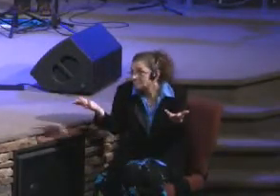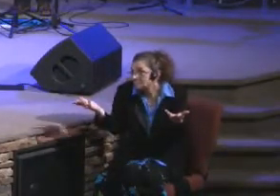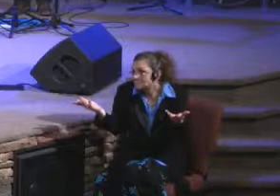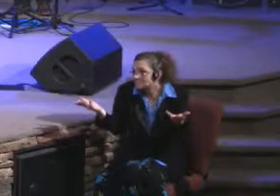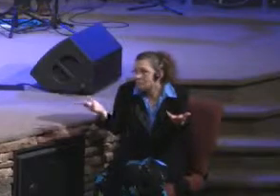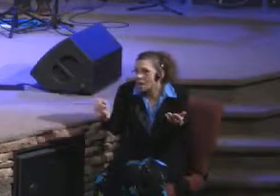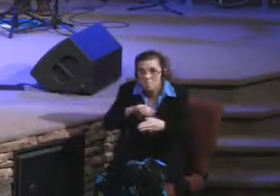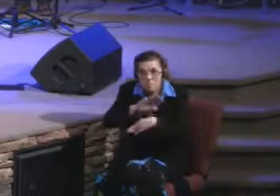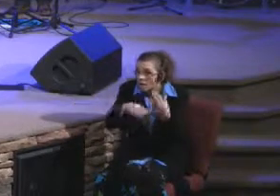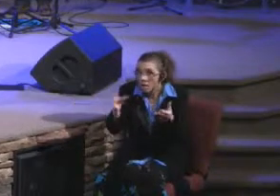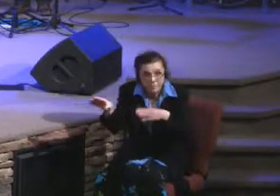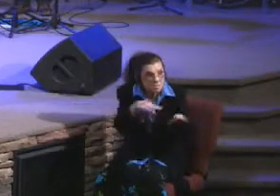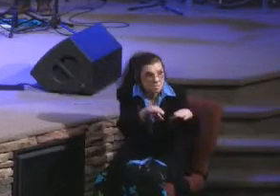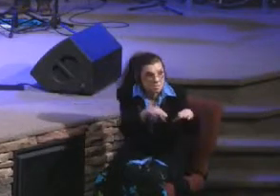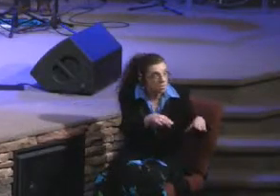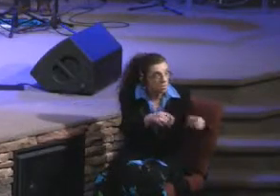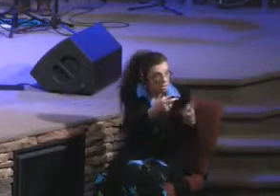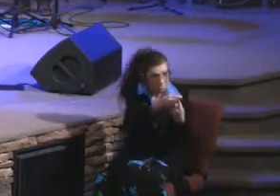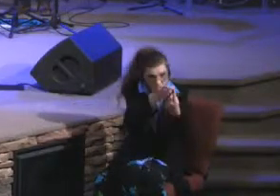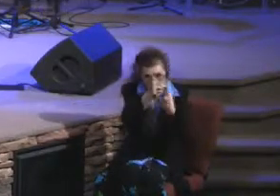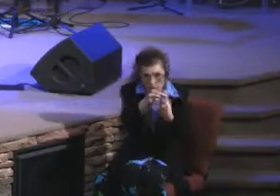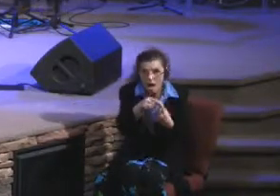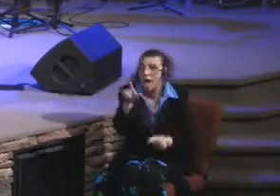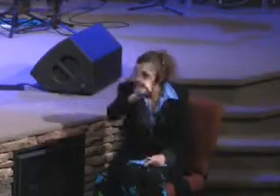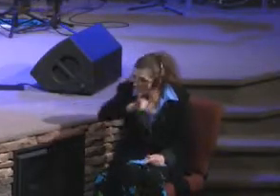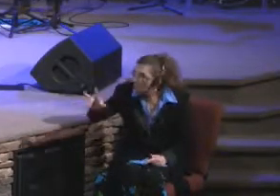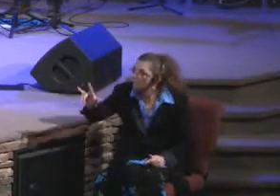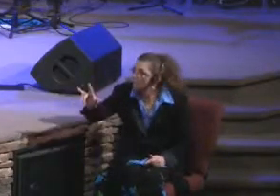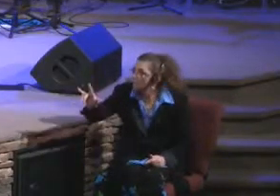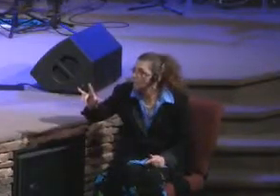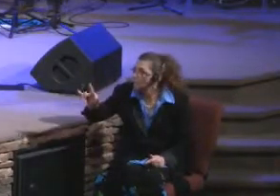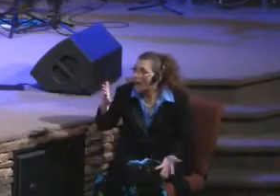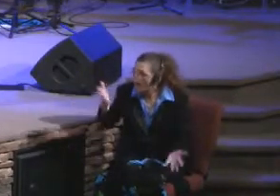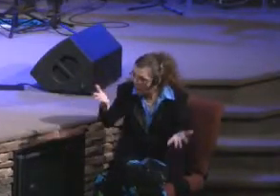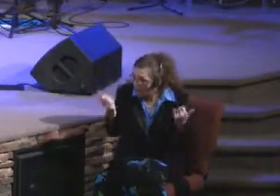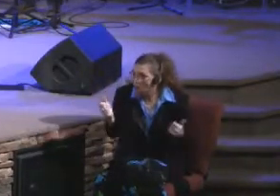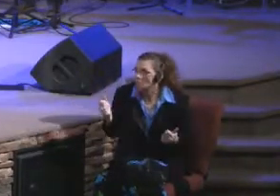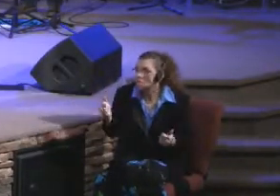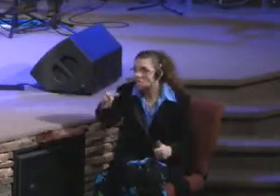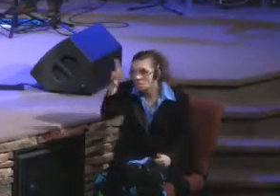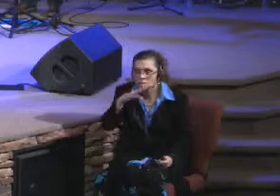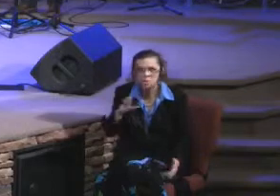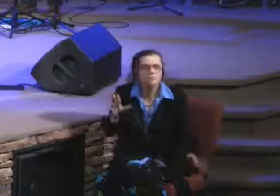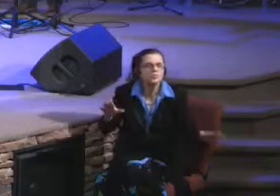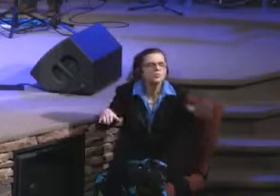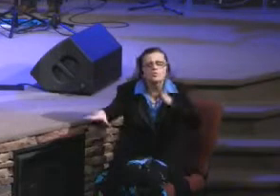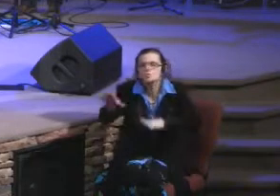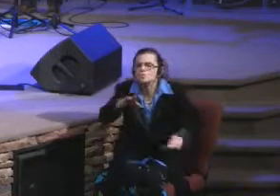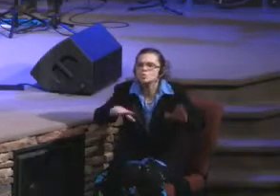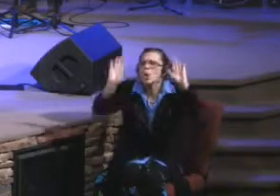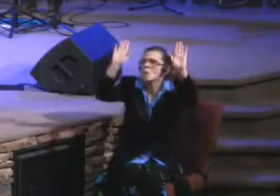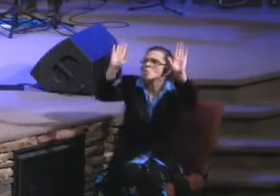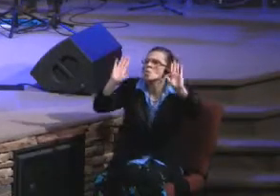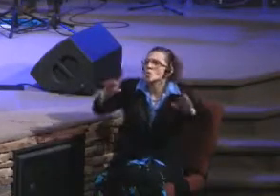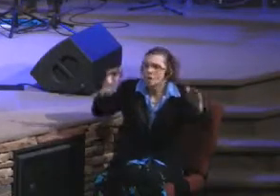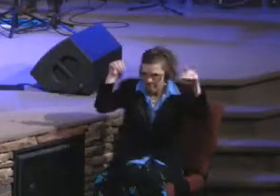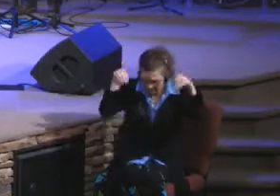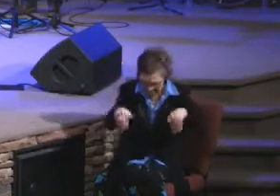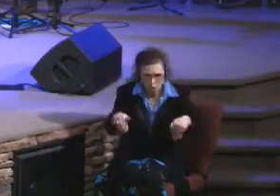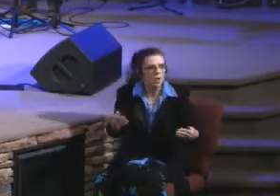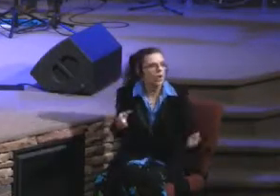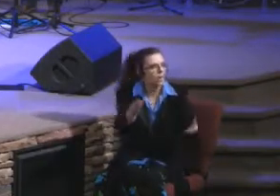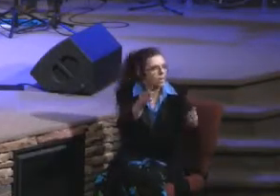But all of us do. But the point is this: I love you. And I want God to do mighty things here at